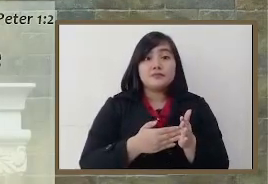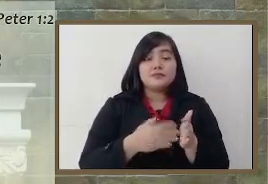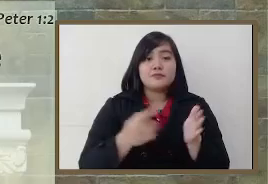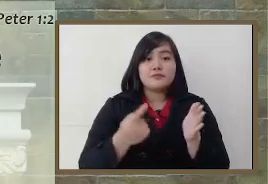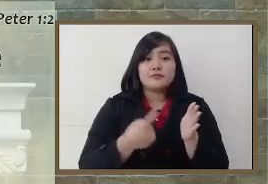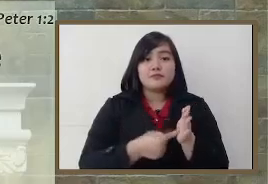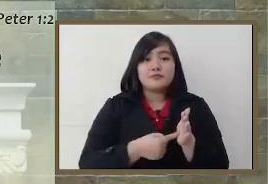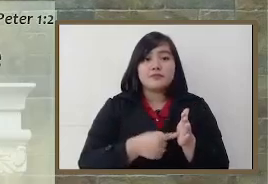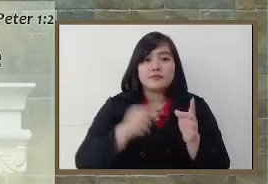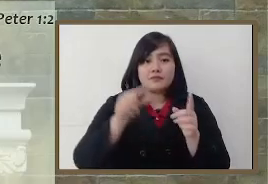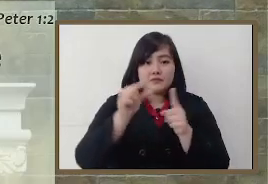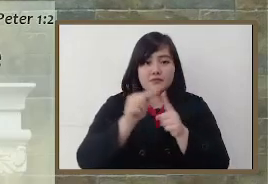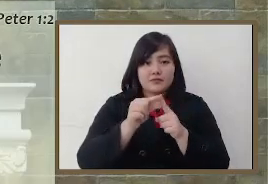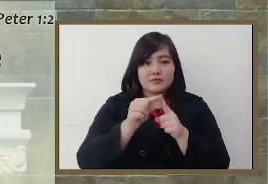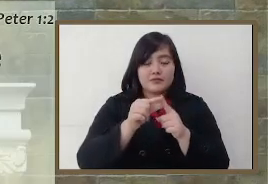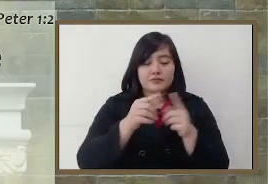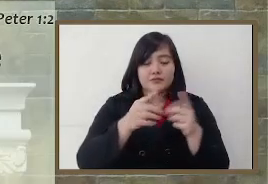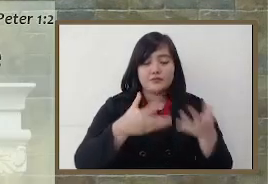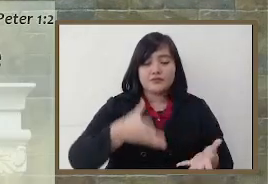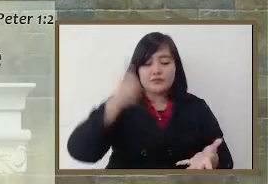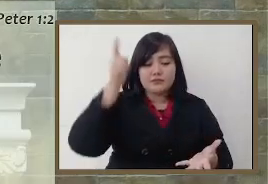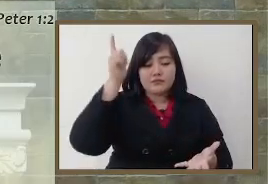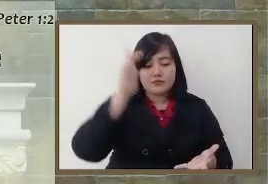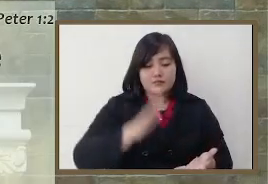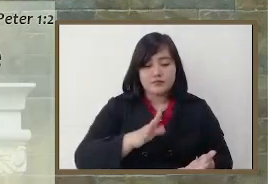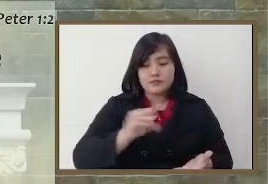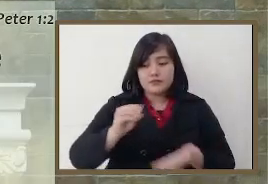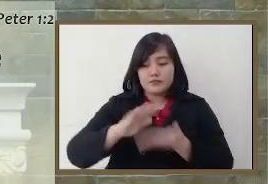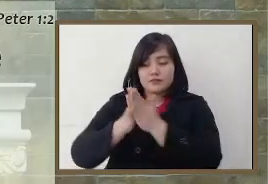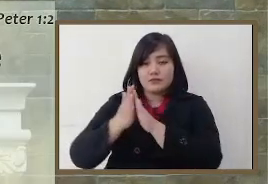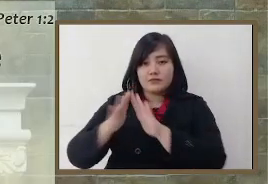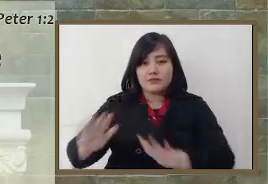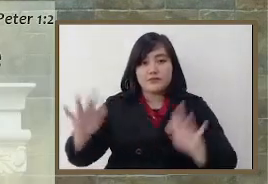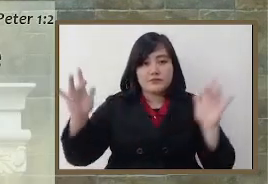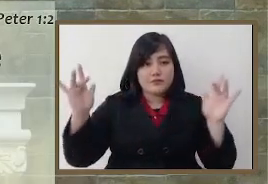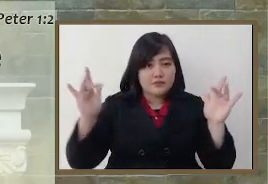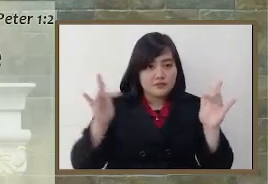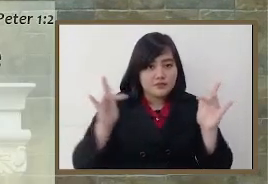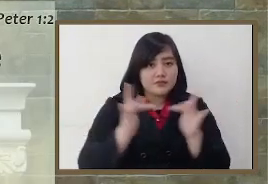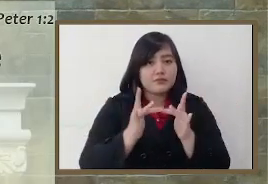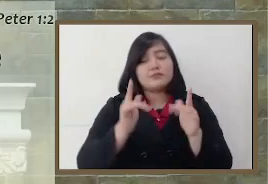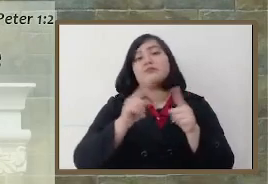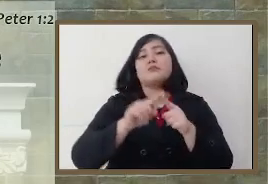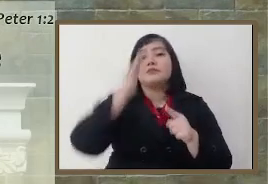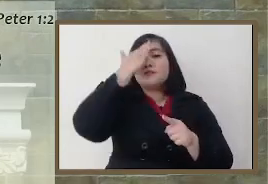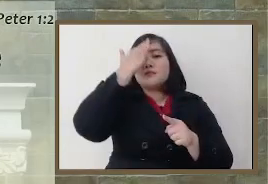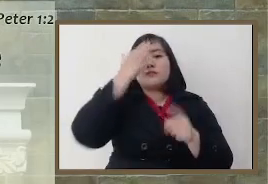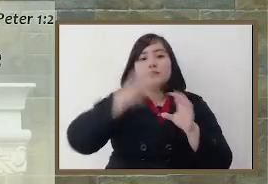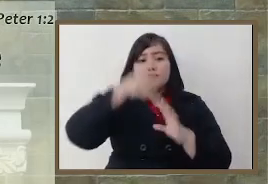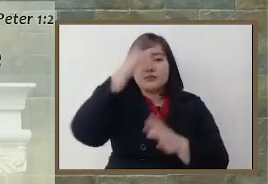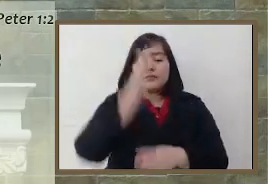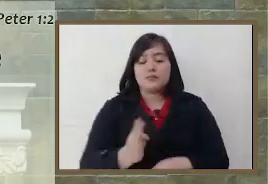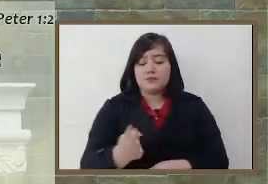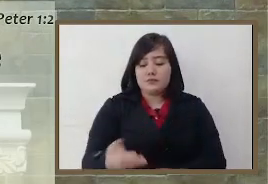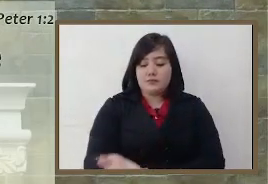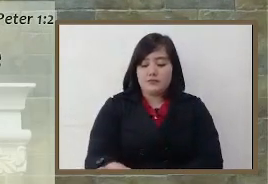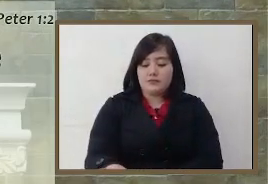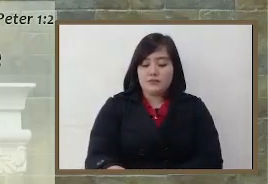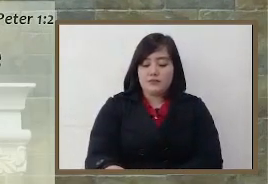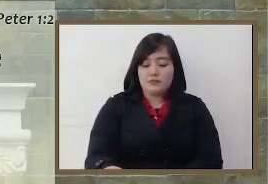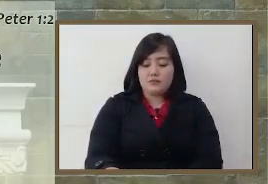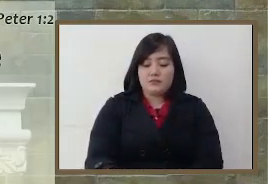words, grace and peace, are connected to the knowledge of God. Alright? Look in